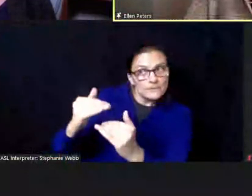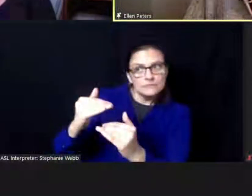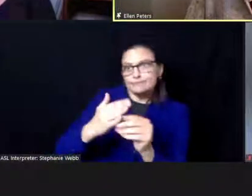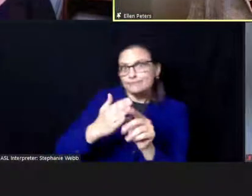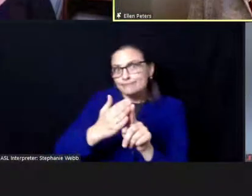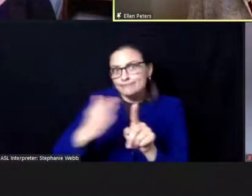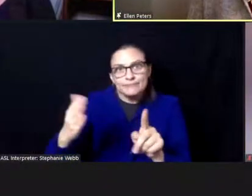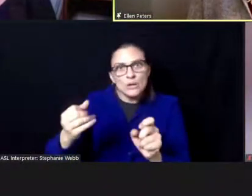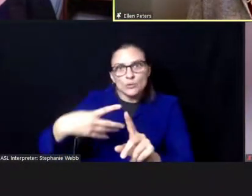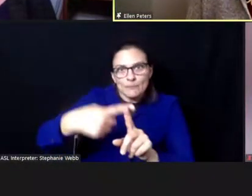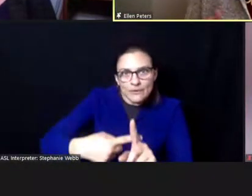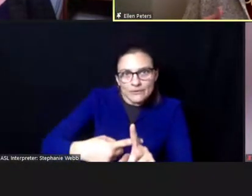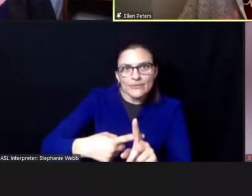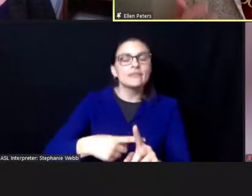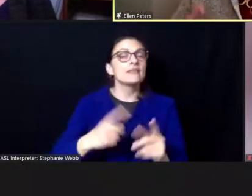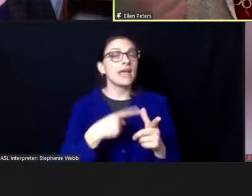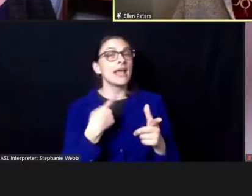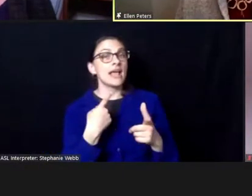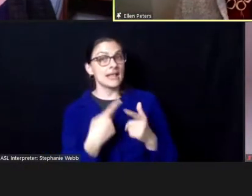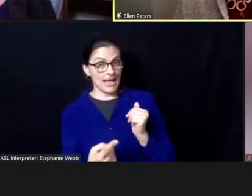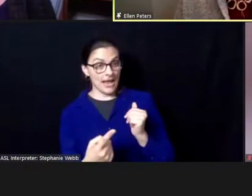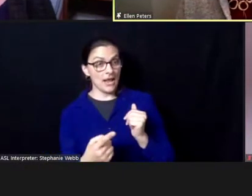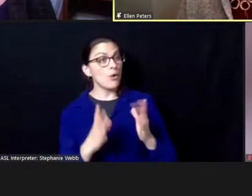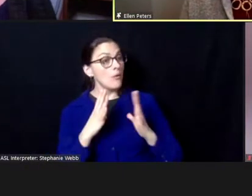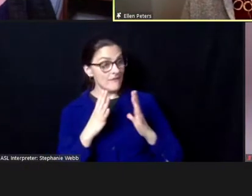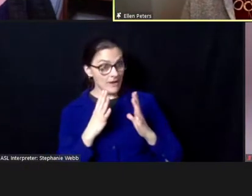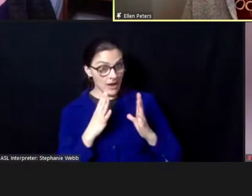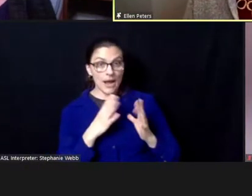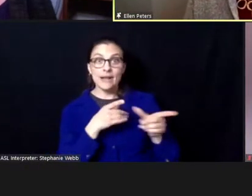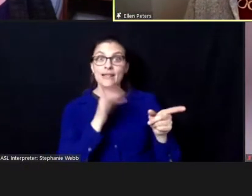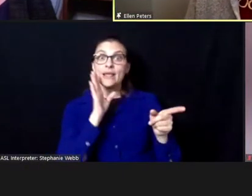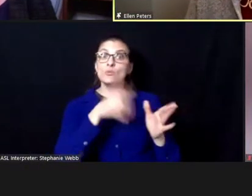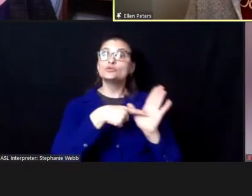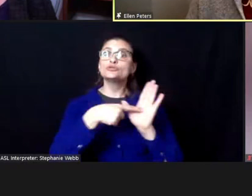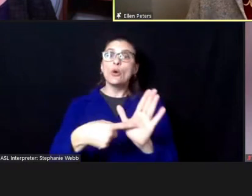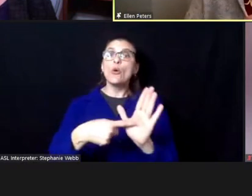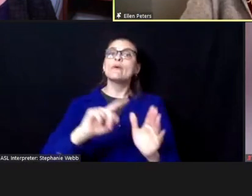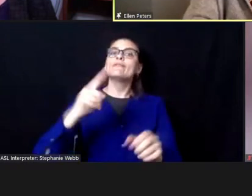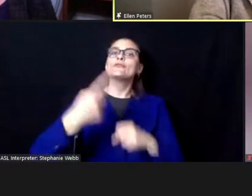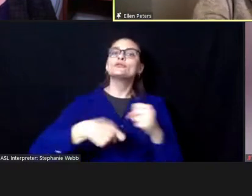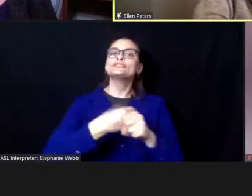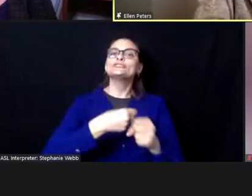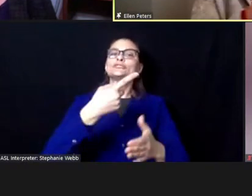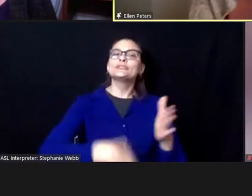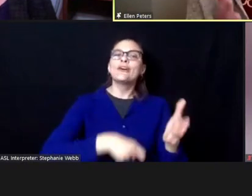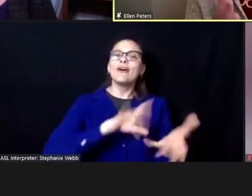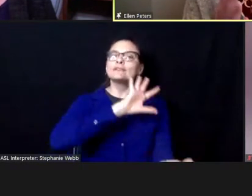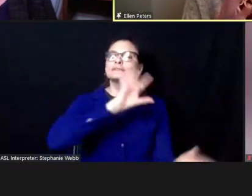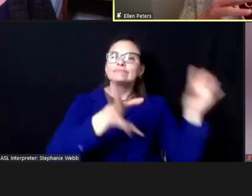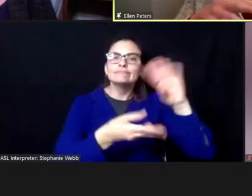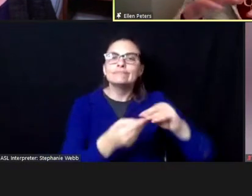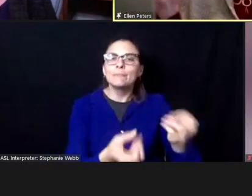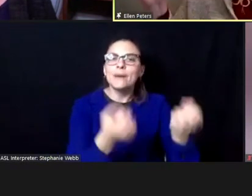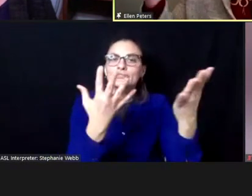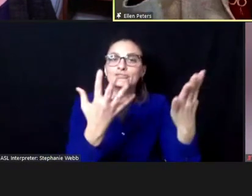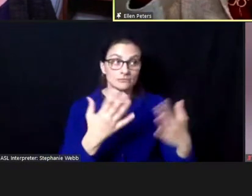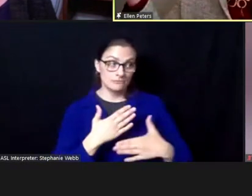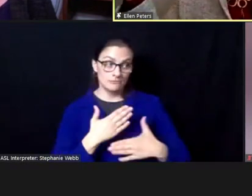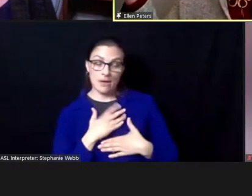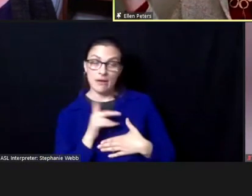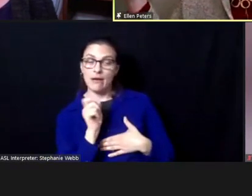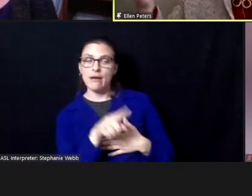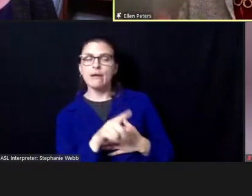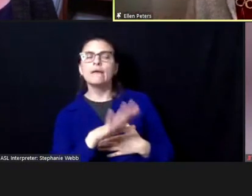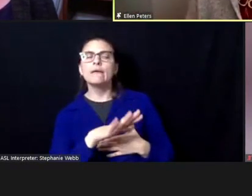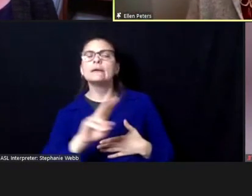year one. And I would even wonder, here's what it costs for year two. Because it could be that the sale lasts for a year and then year two, it like